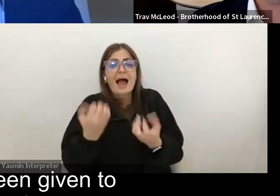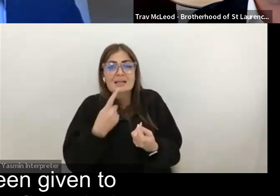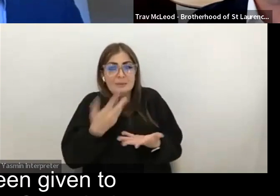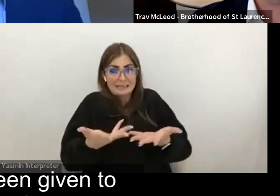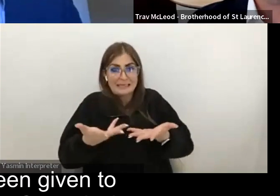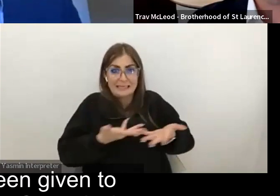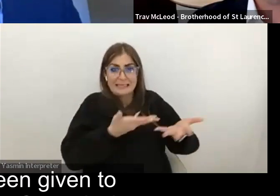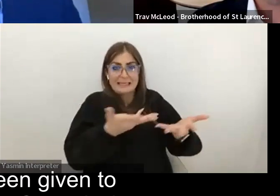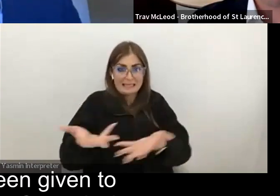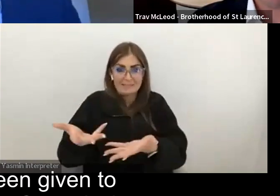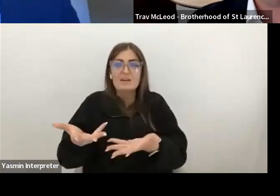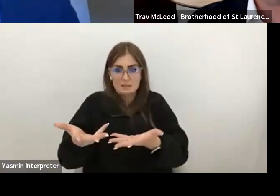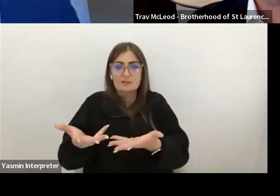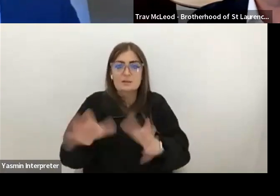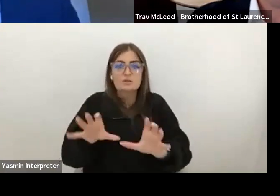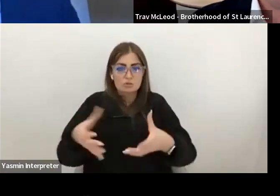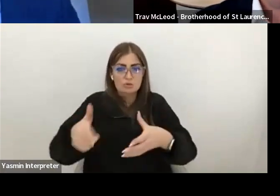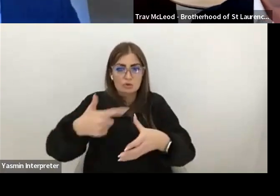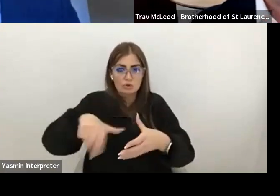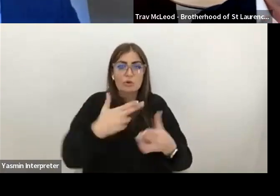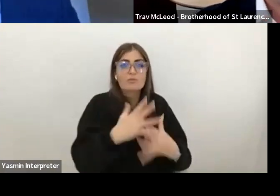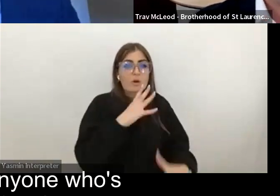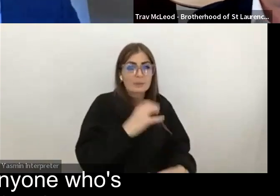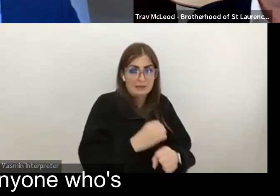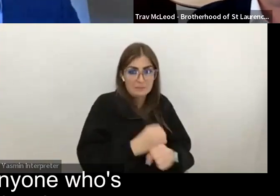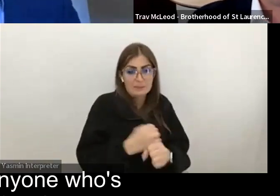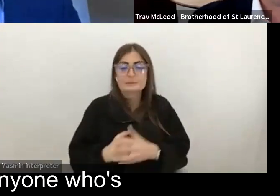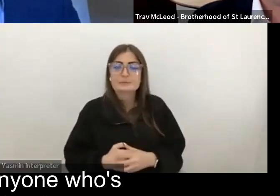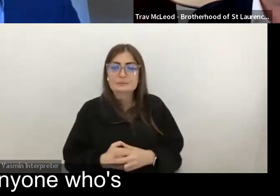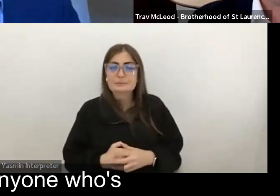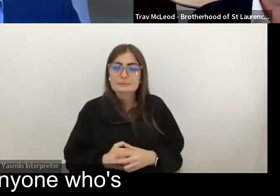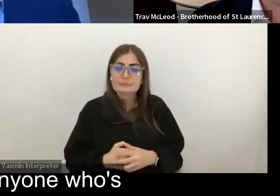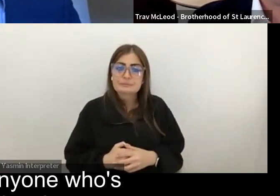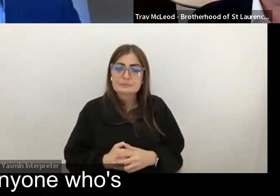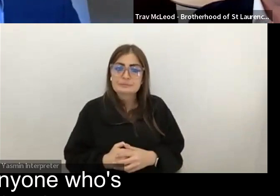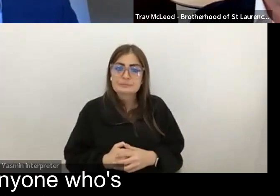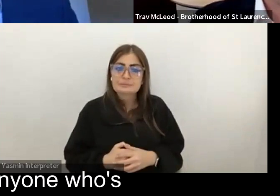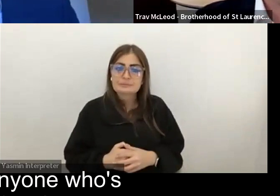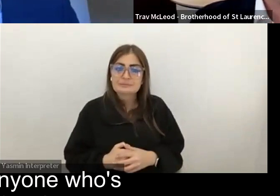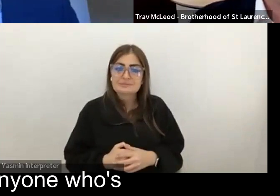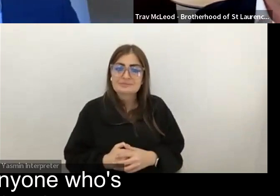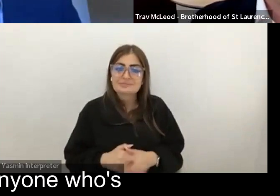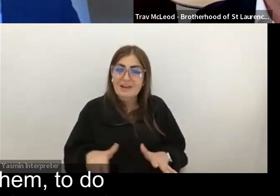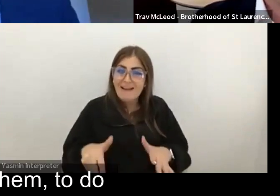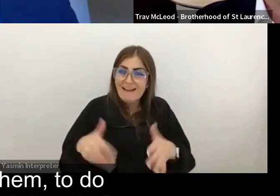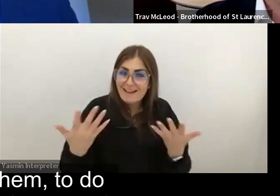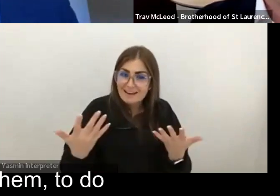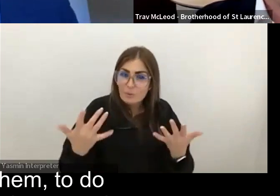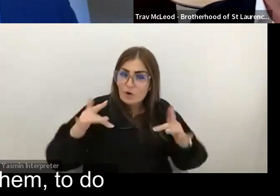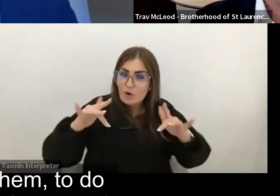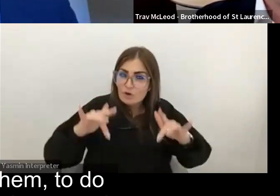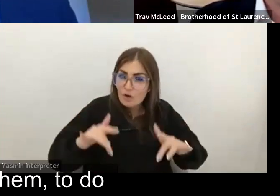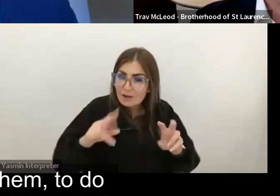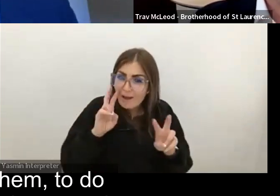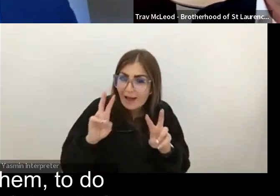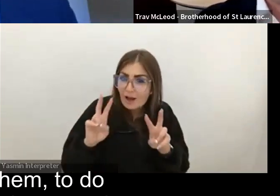given to the Productivity Commission by the government. And I urge anyone who's not yet had a chance to look at